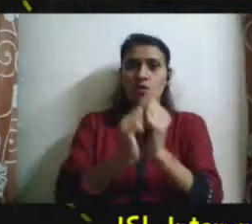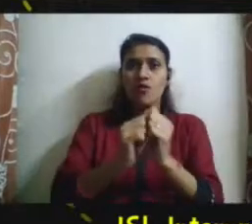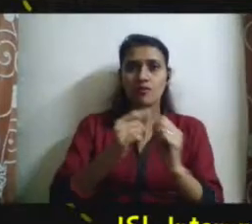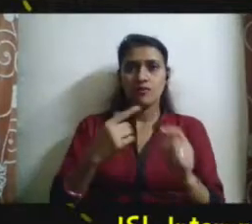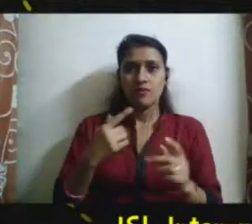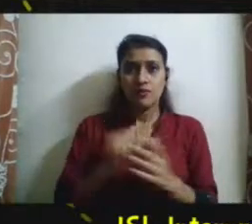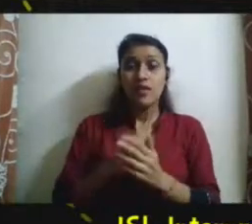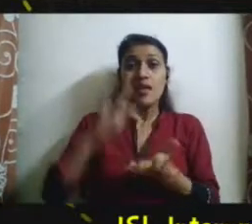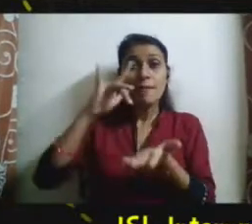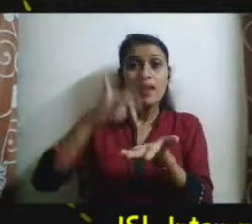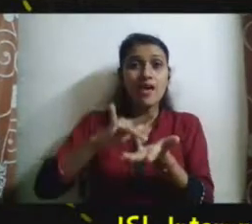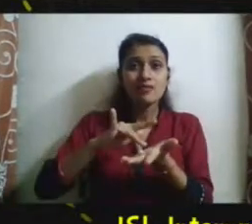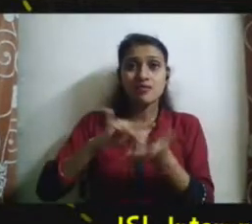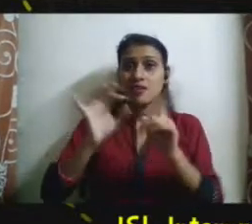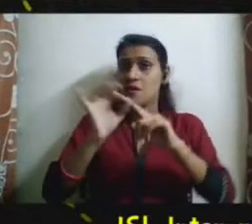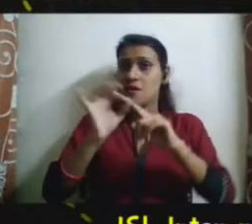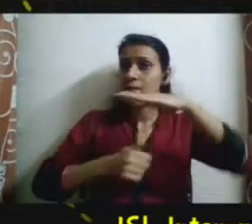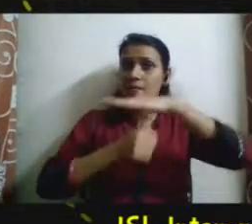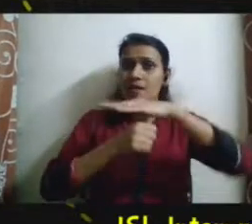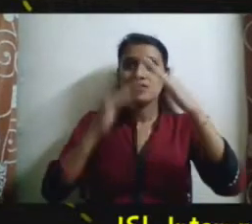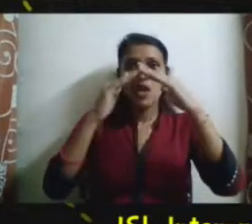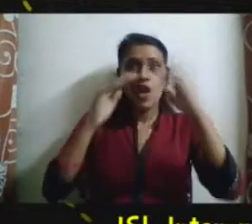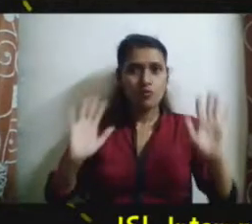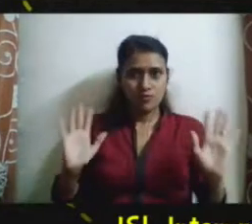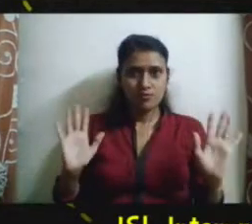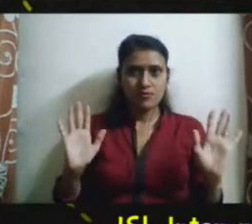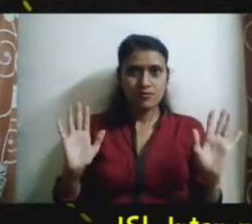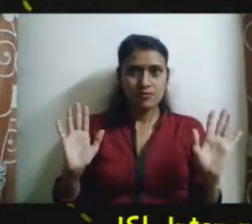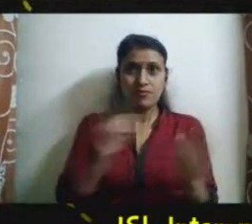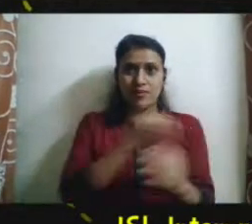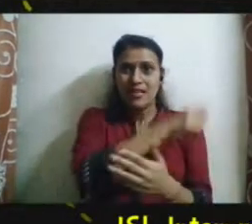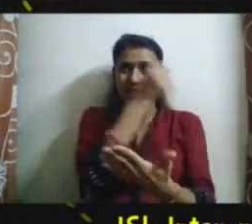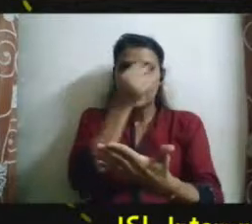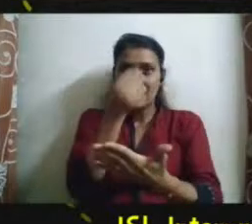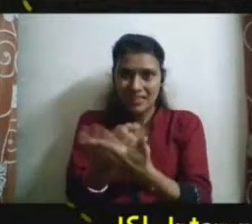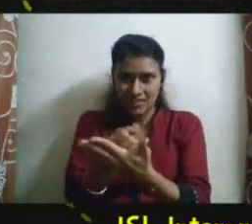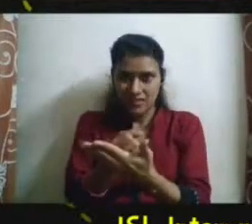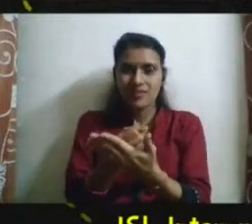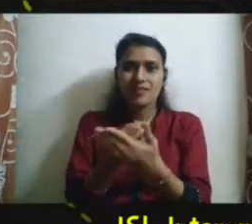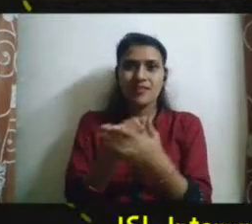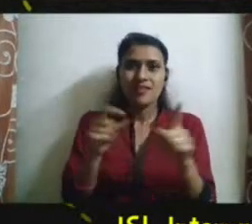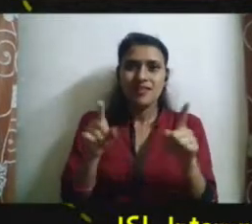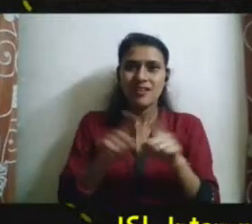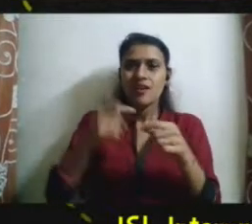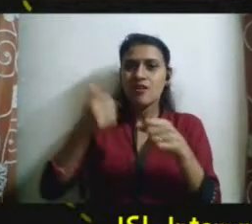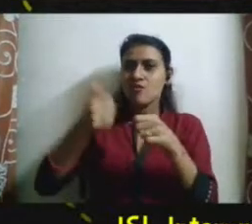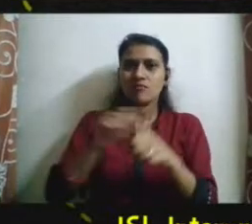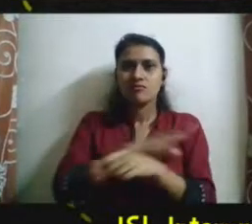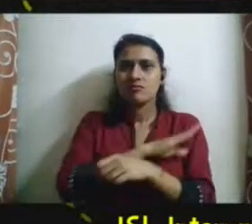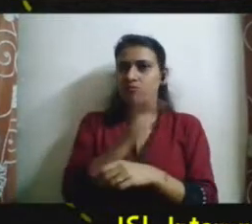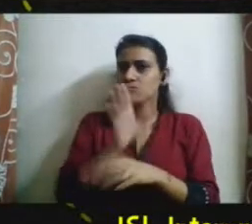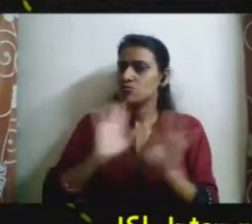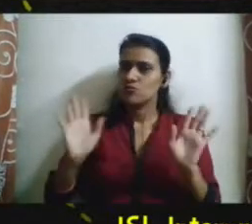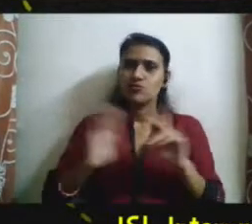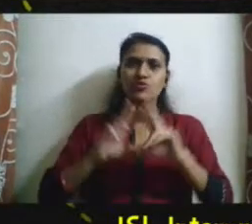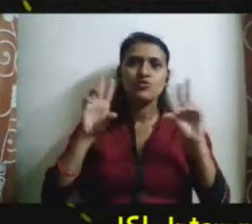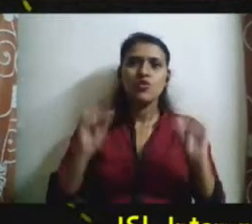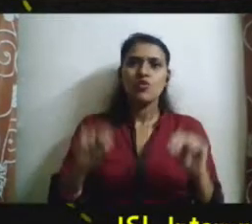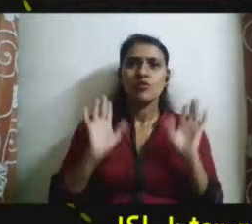Rashtrapati Bhavan, you can't possibly arrive there in a state of intoxication. You must